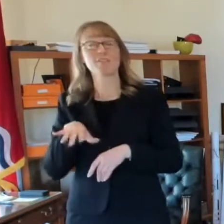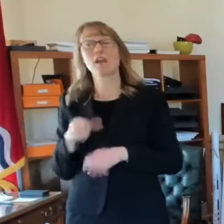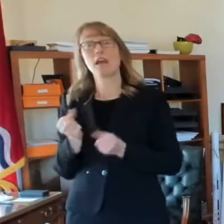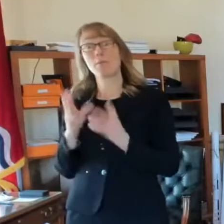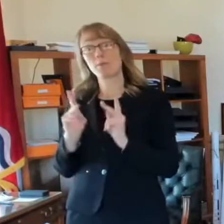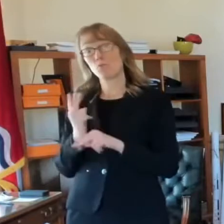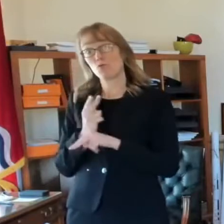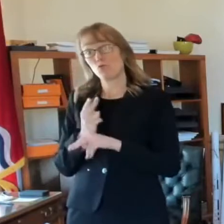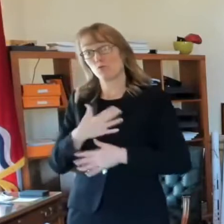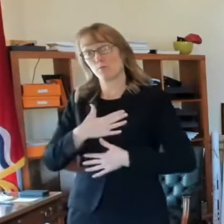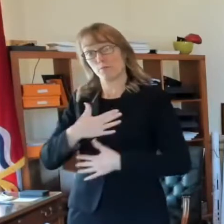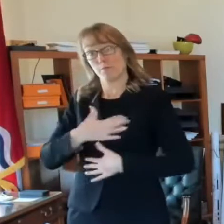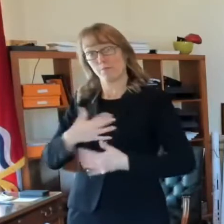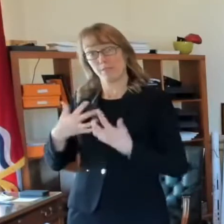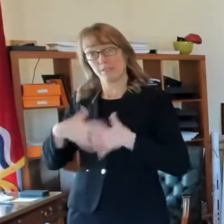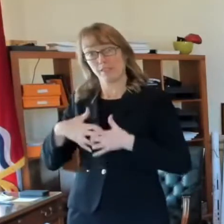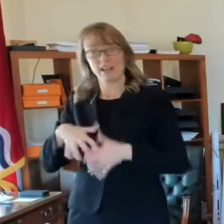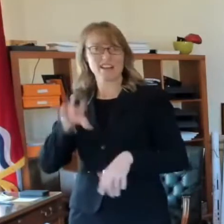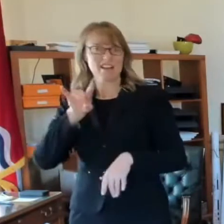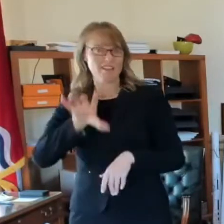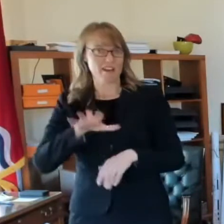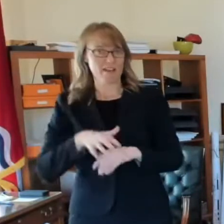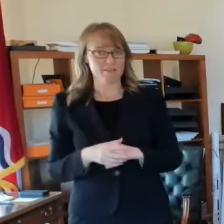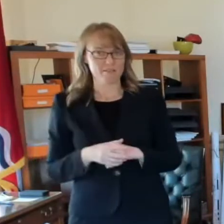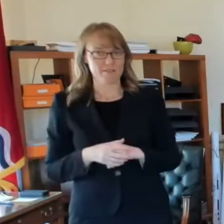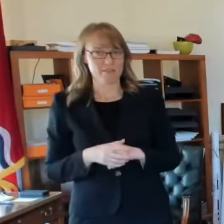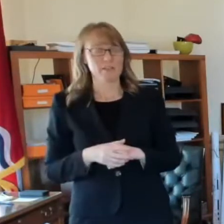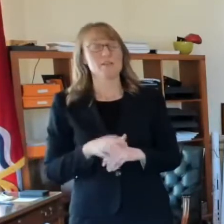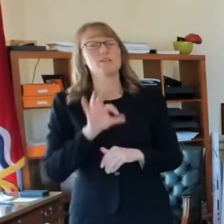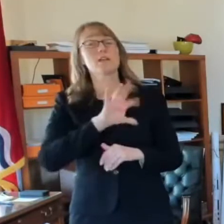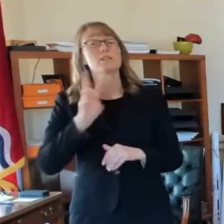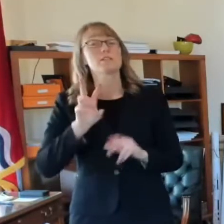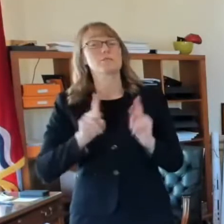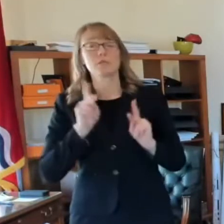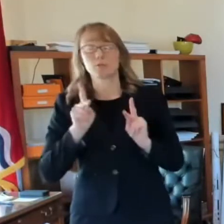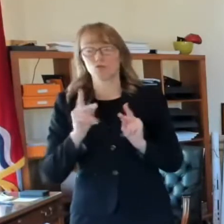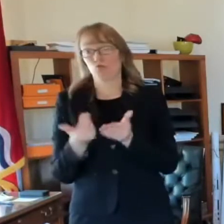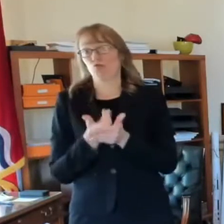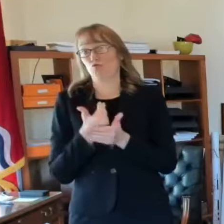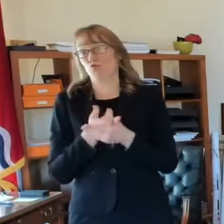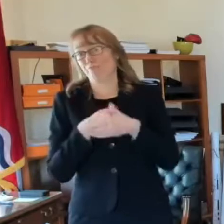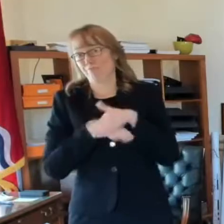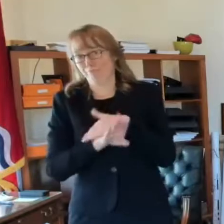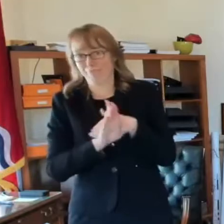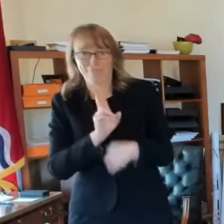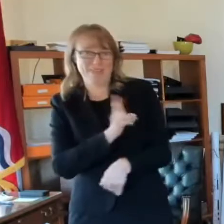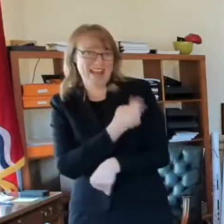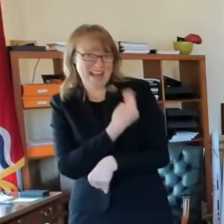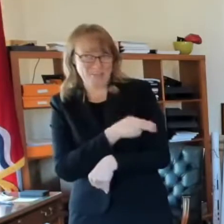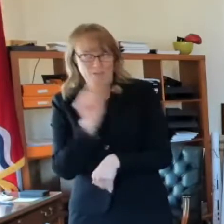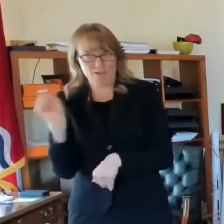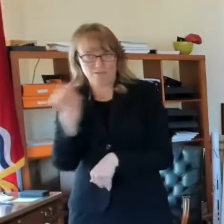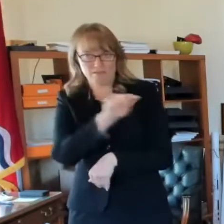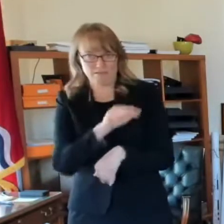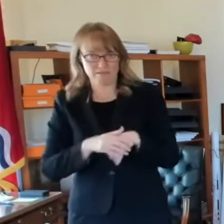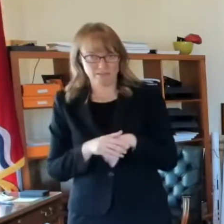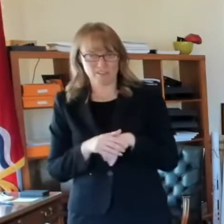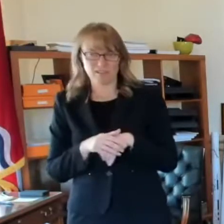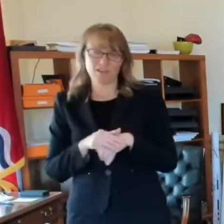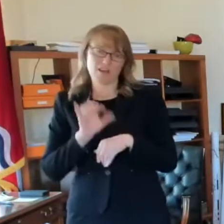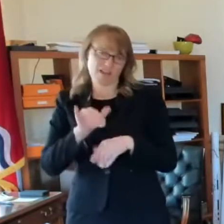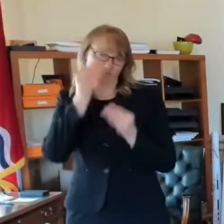up, and 96 patients admitted. This was reported yesterday, so 2 days ago